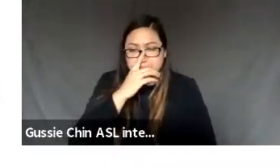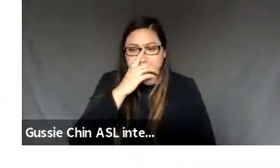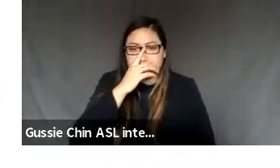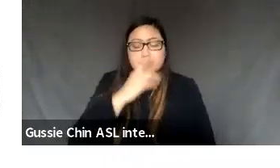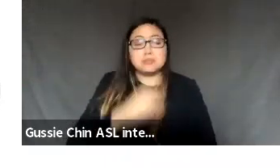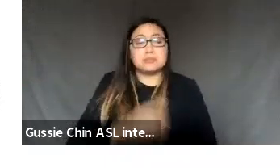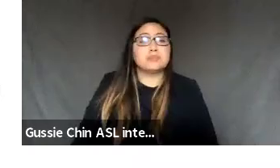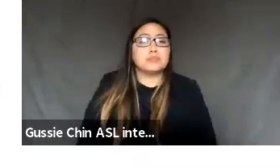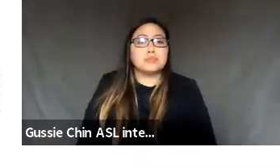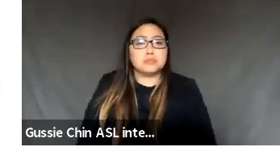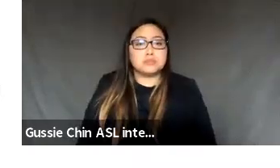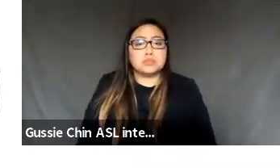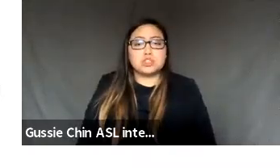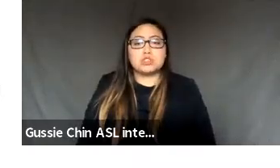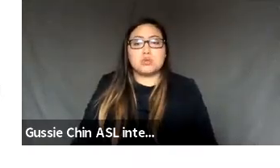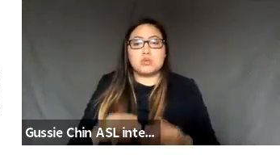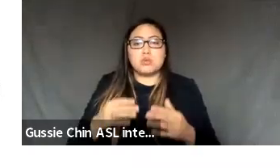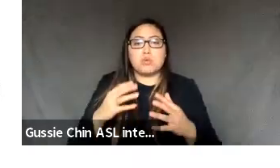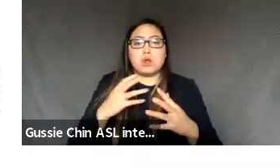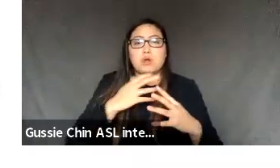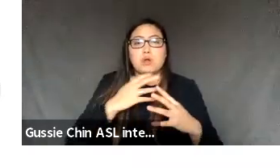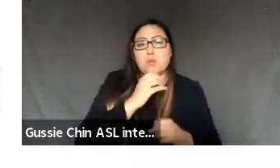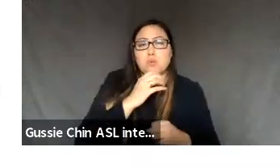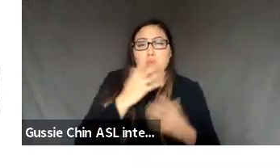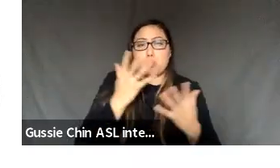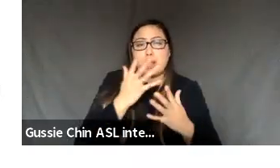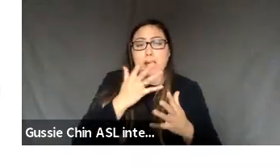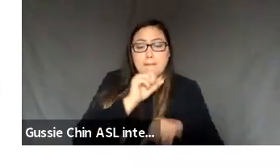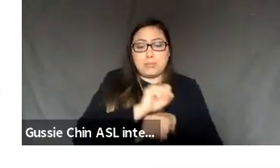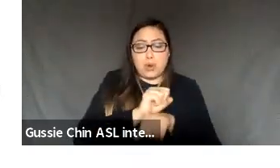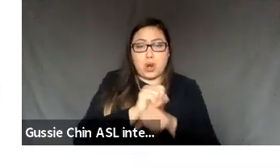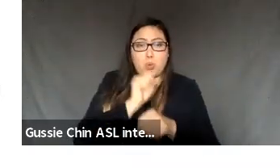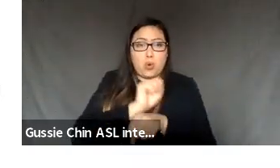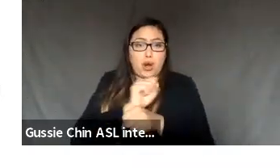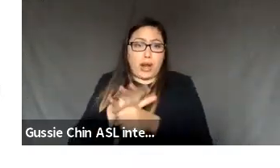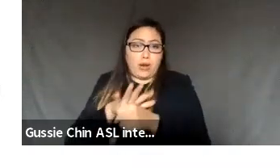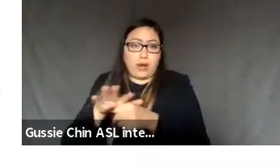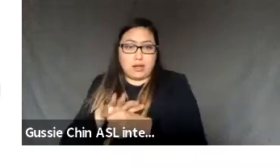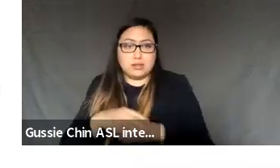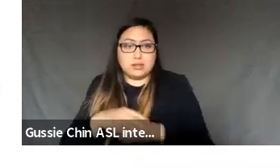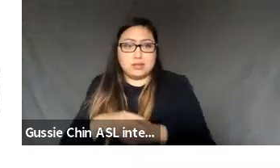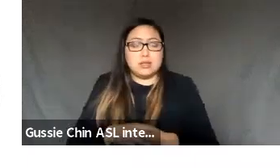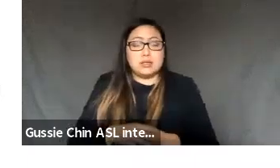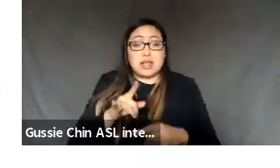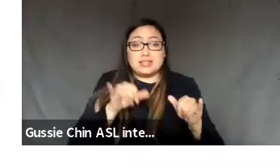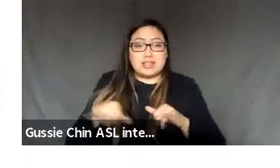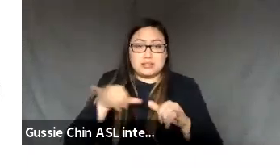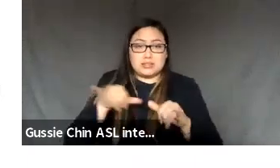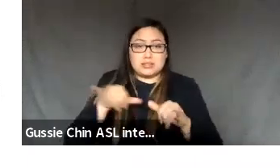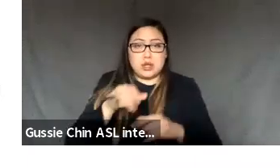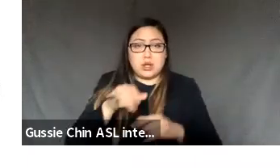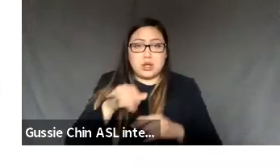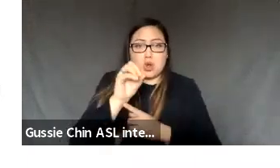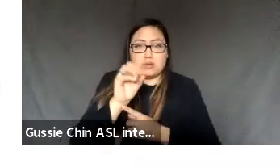Now, just to review what an employee work area is, and this is in the definition section of the standard, section